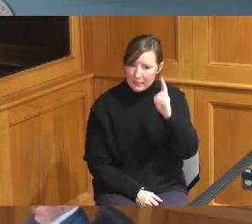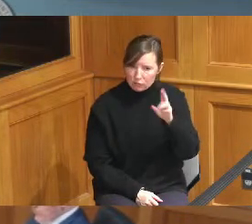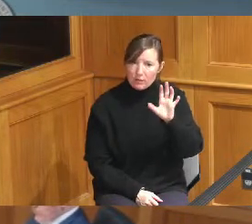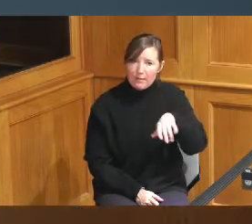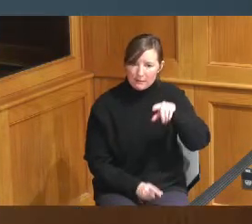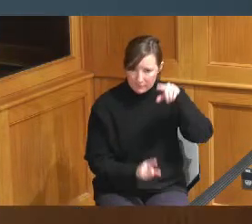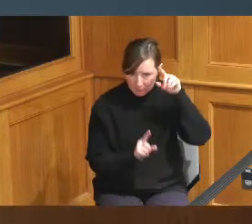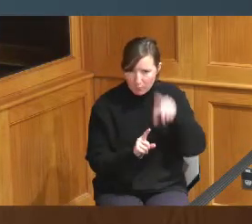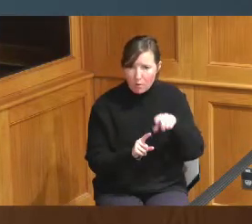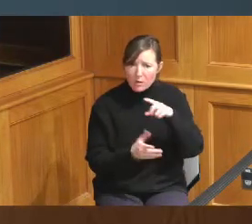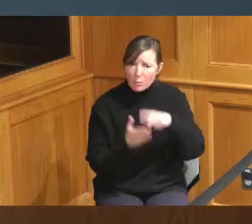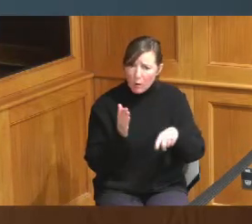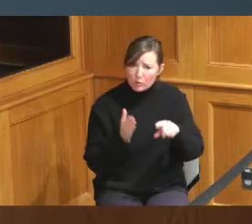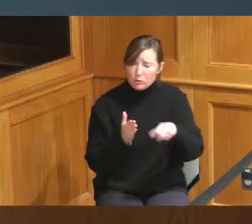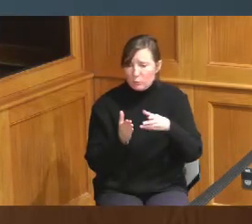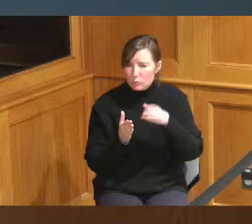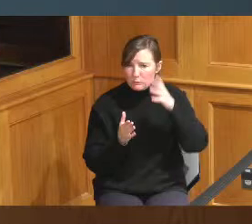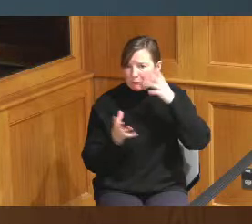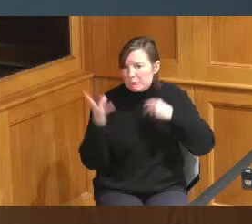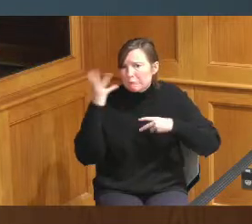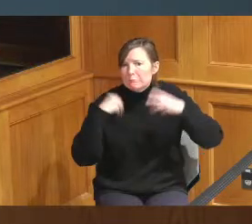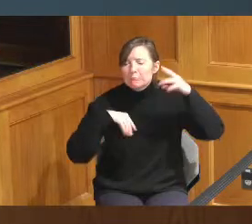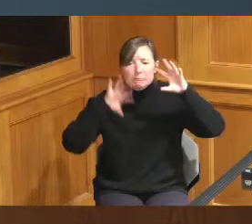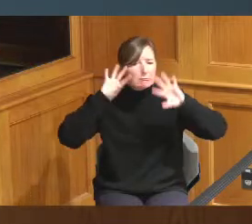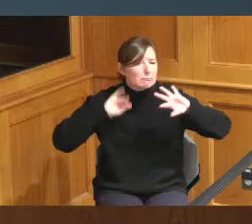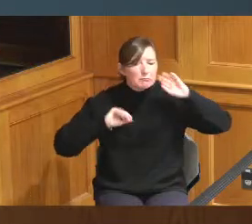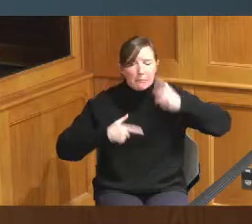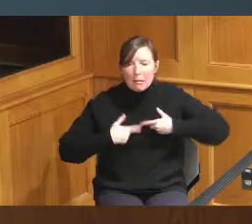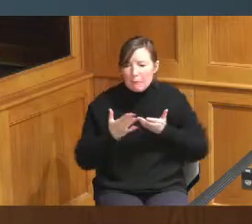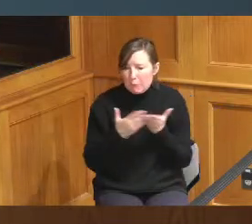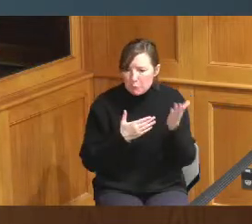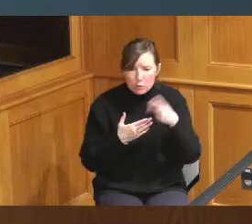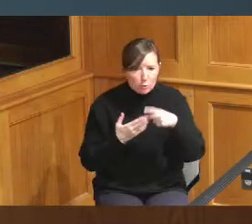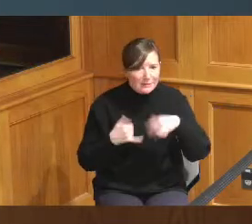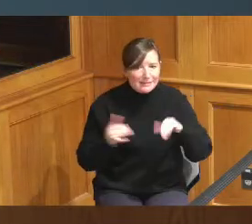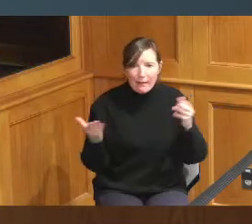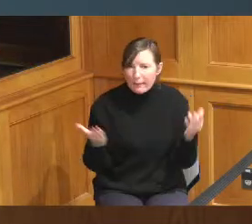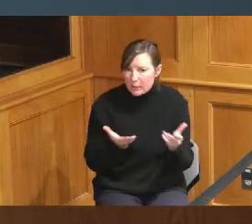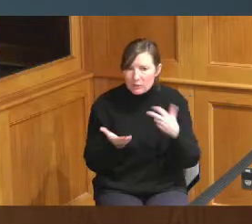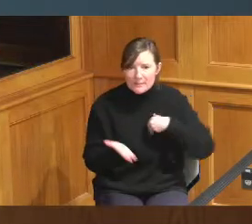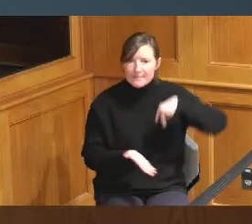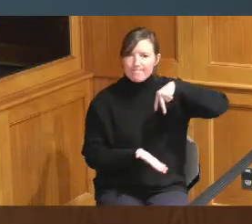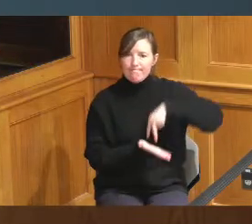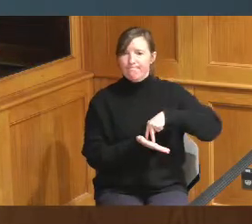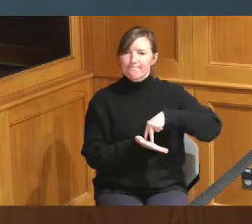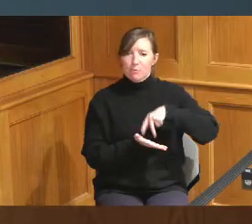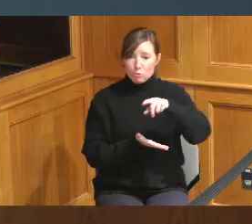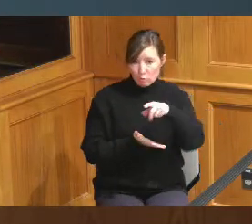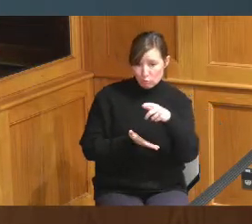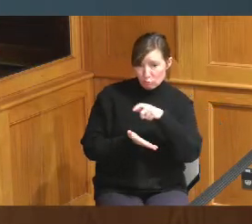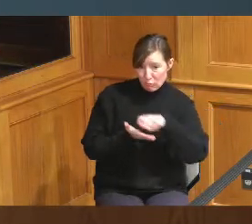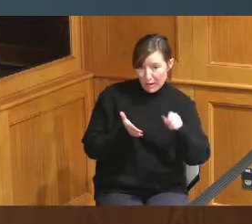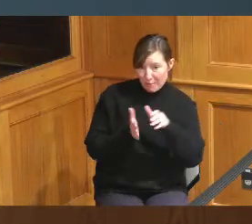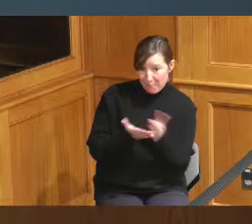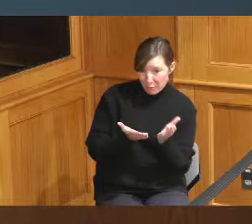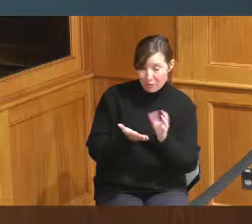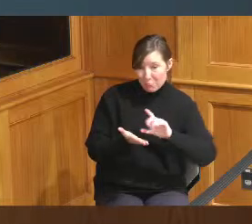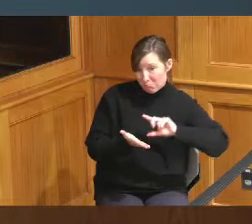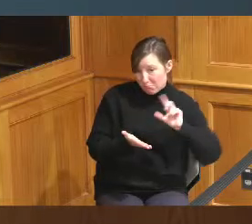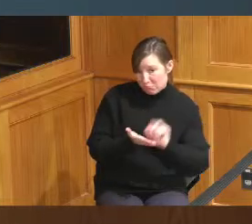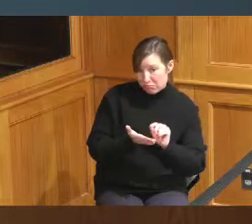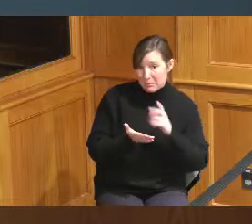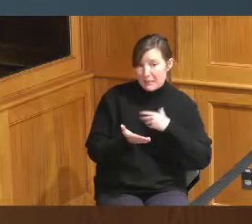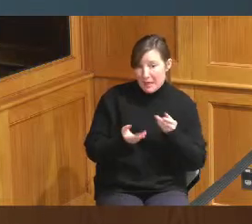through. And you're still here, you're still standing and going to write a book that can go to the